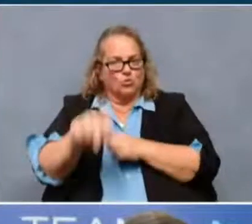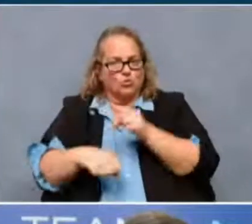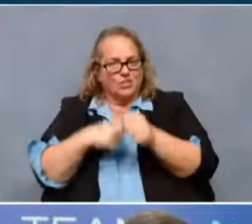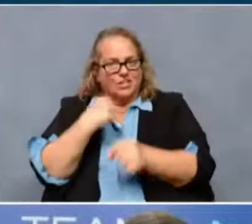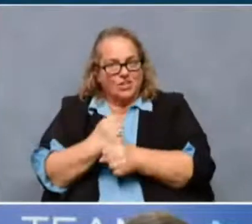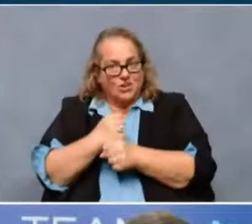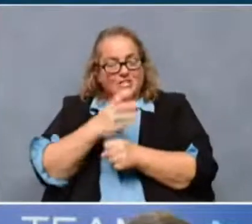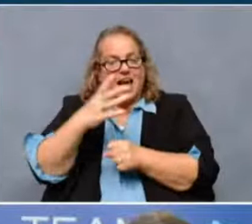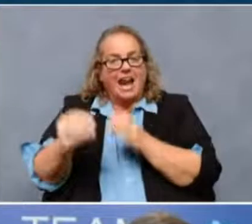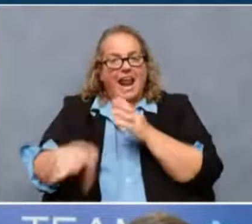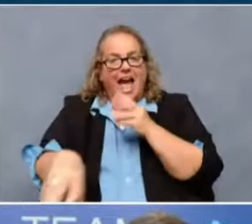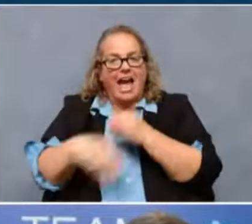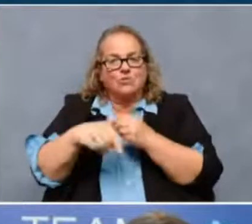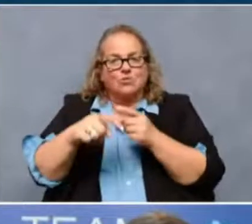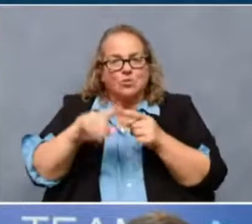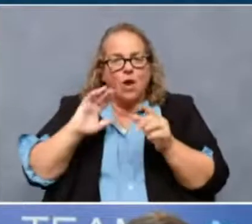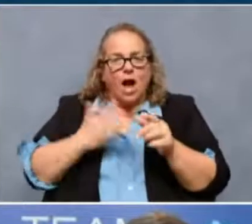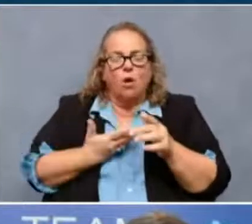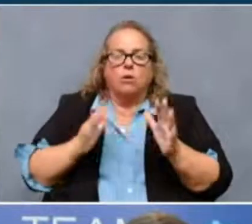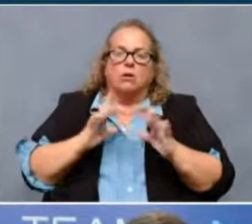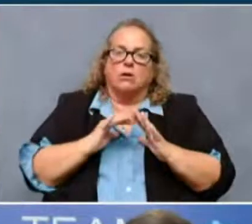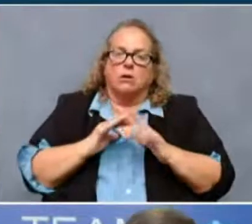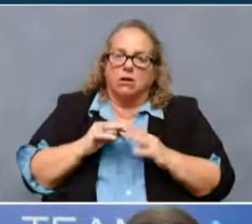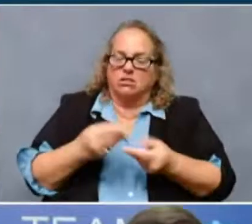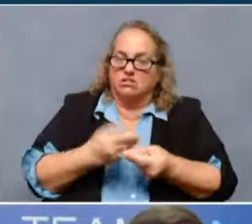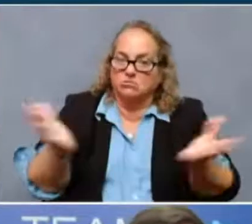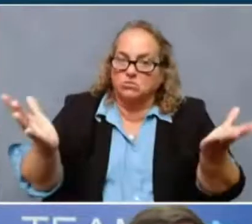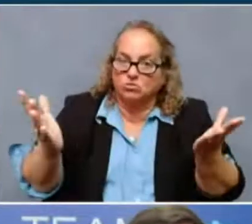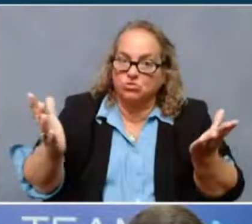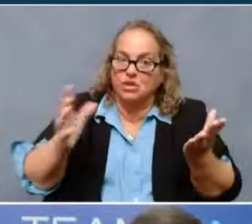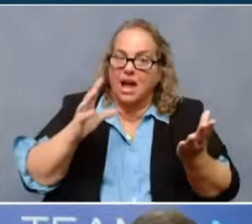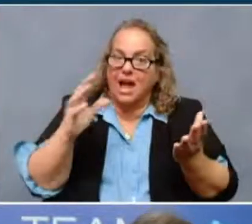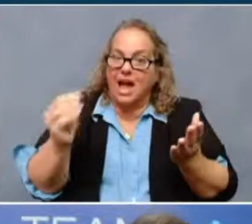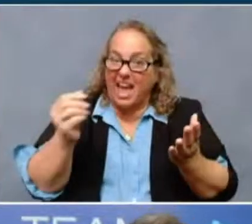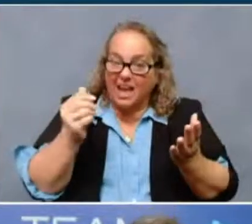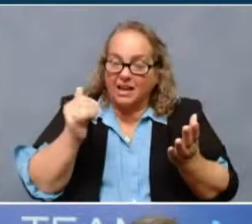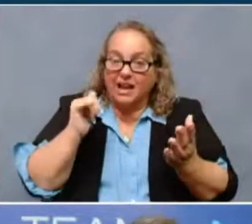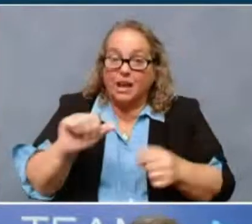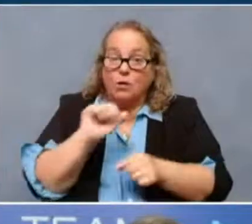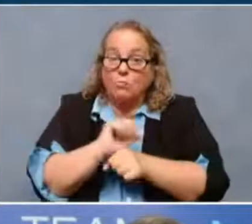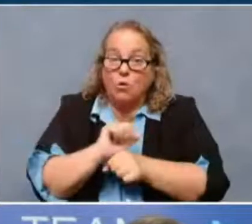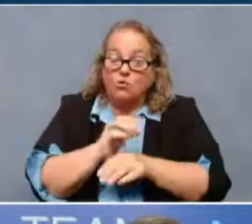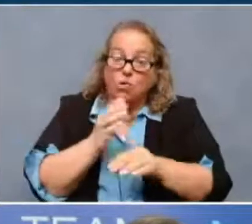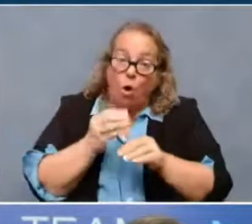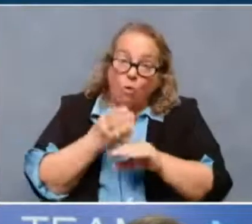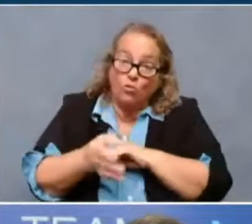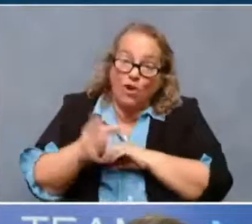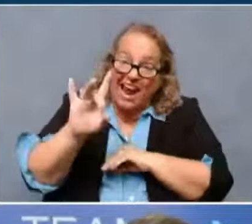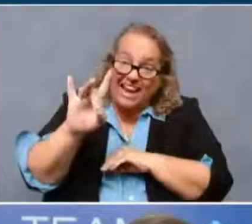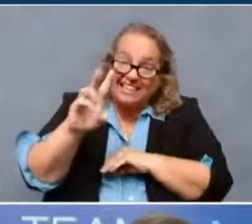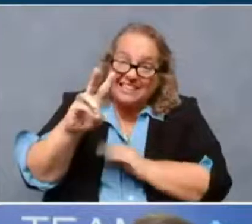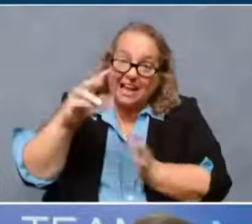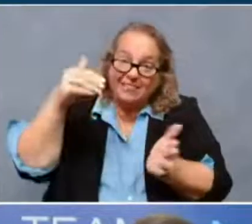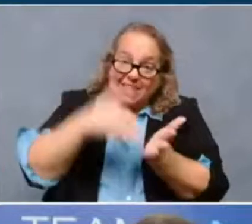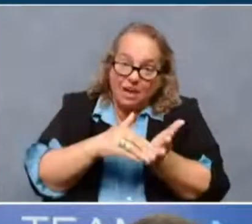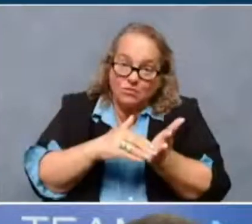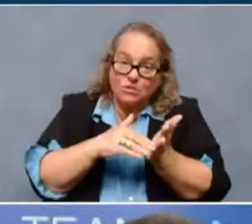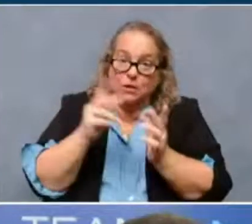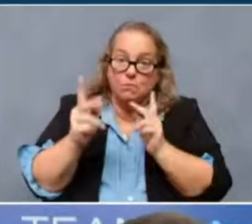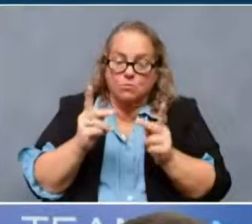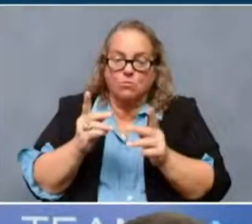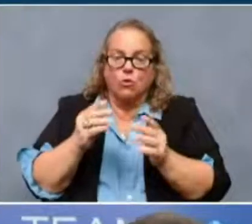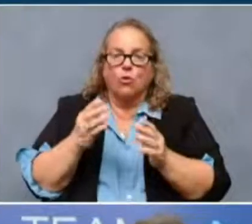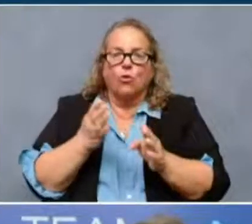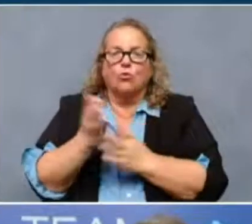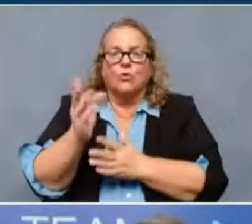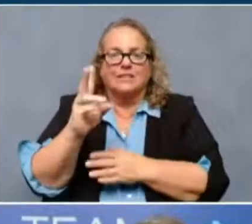and logistics sector, which employs more than 86,000 residents through 600 facilities. It was